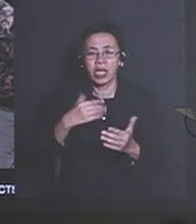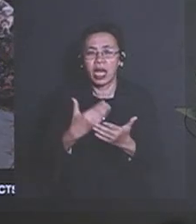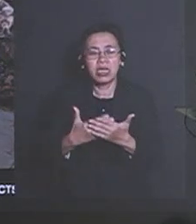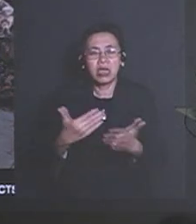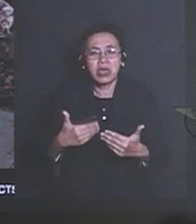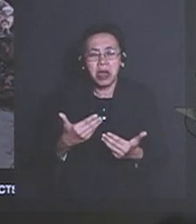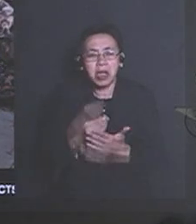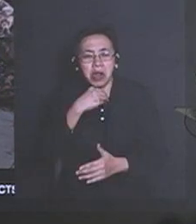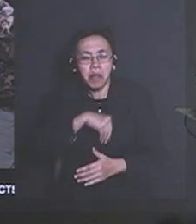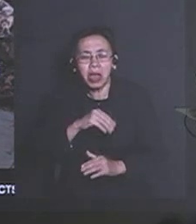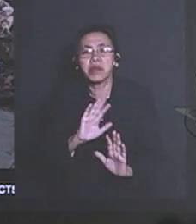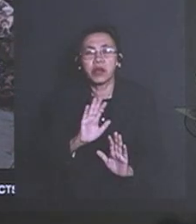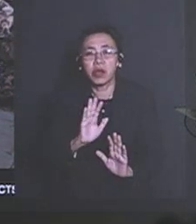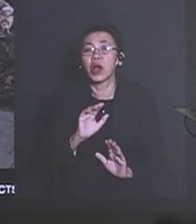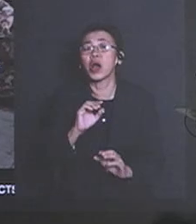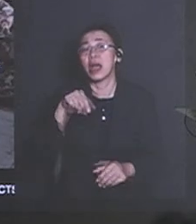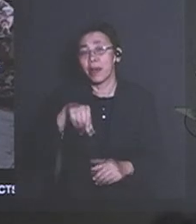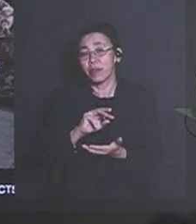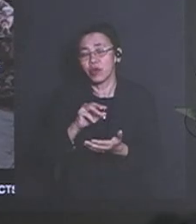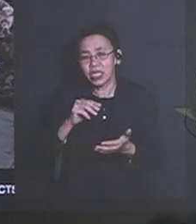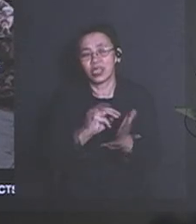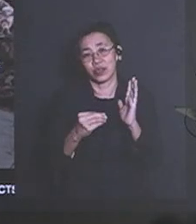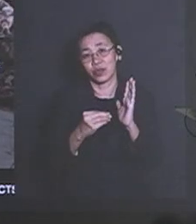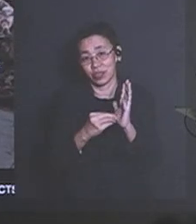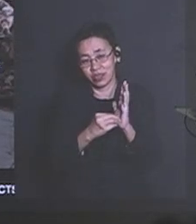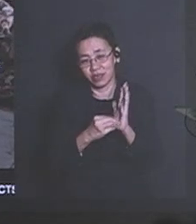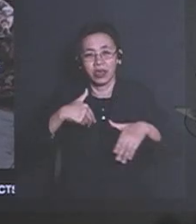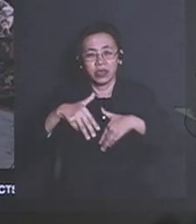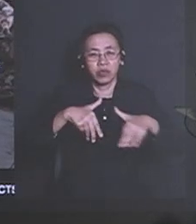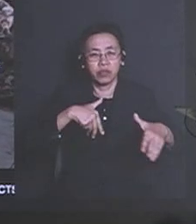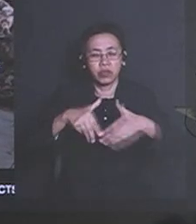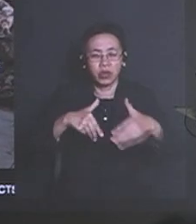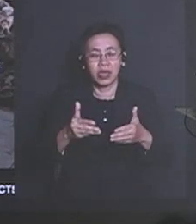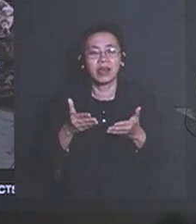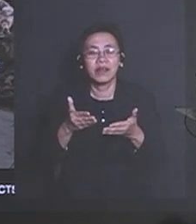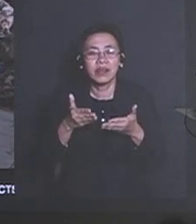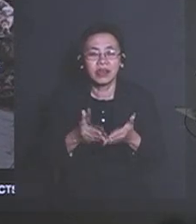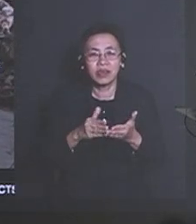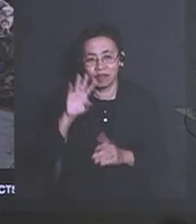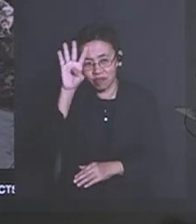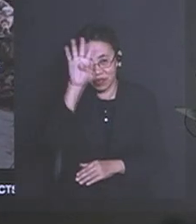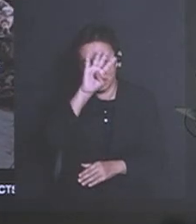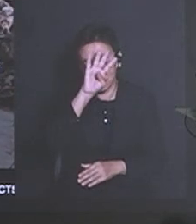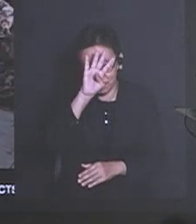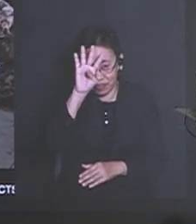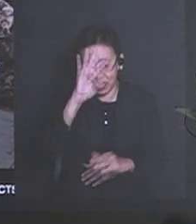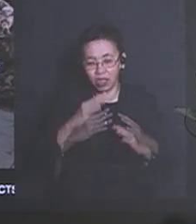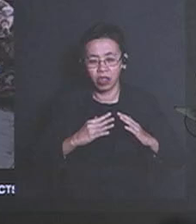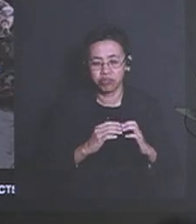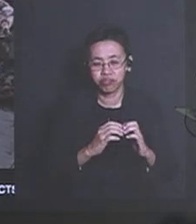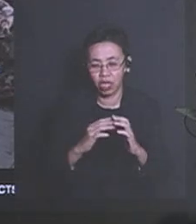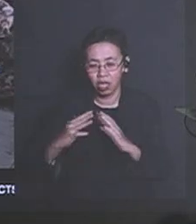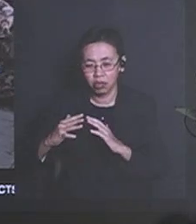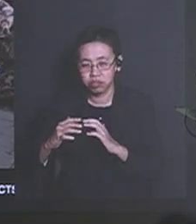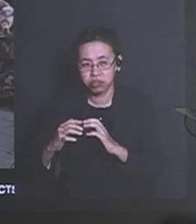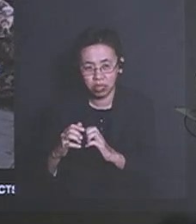It's Klong Tei community, or we call it Klong Tei slum. The Charan Pokapan Foundation contacted us to help